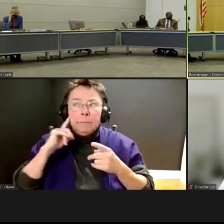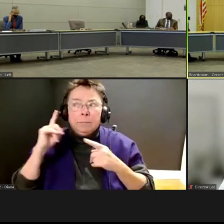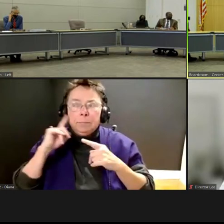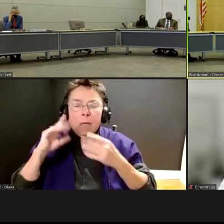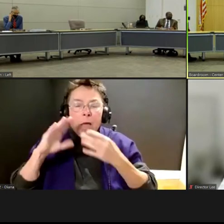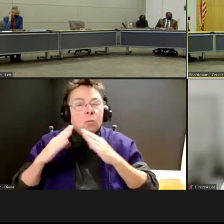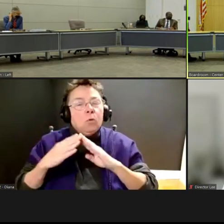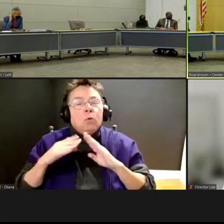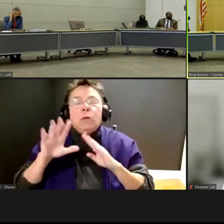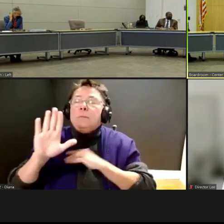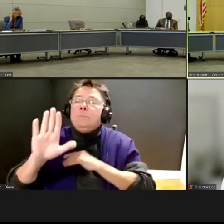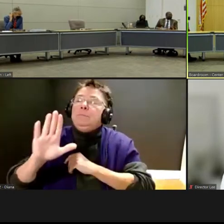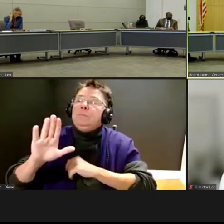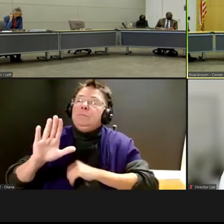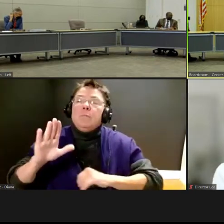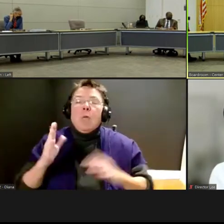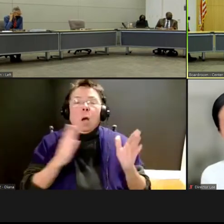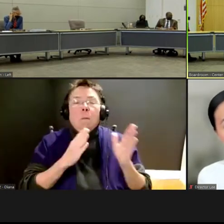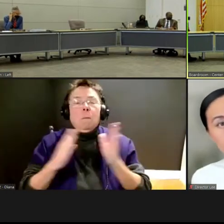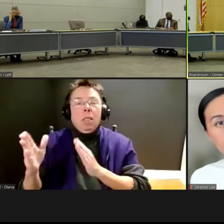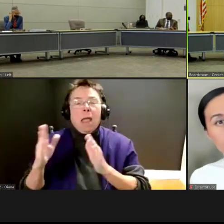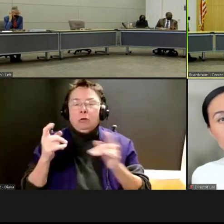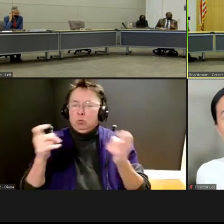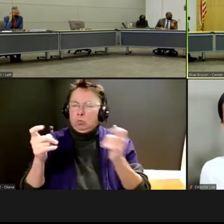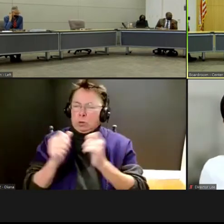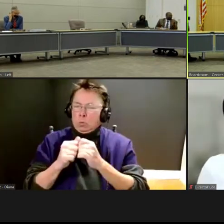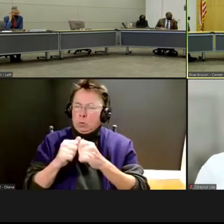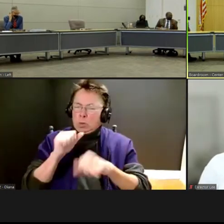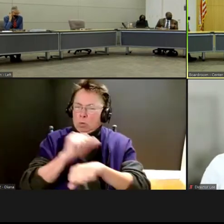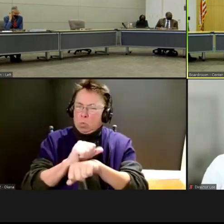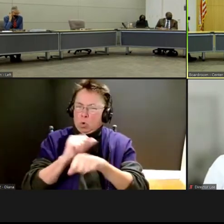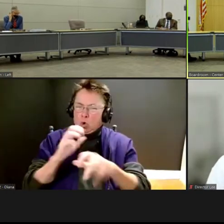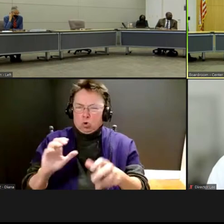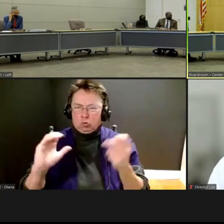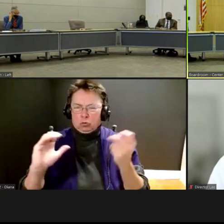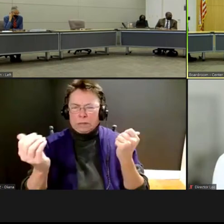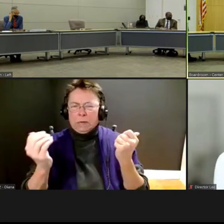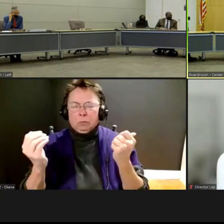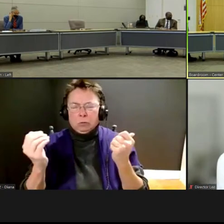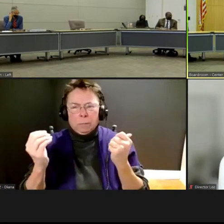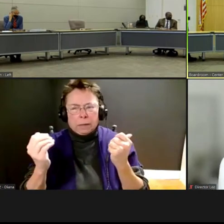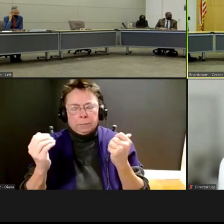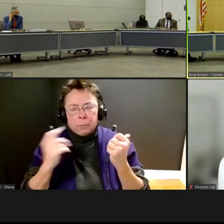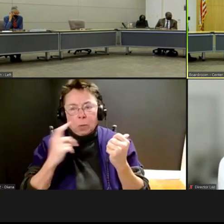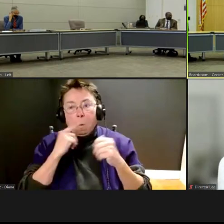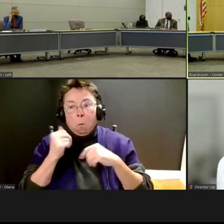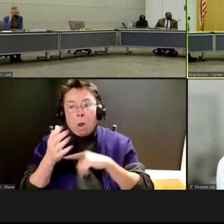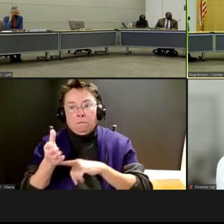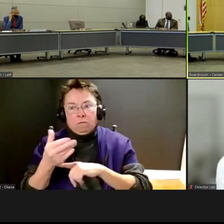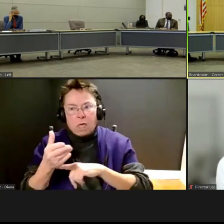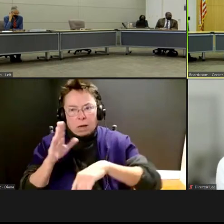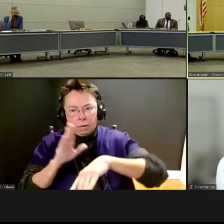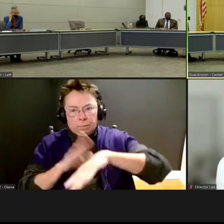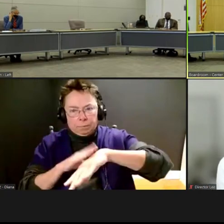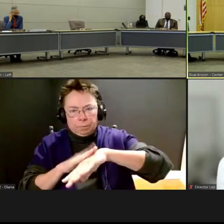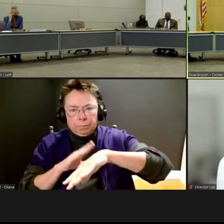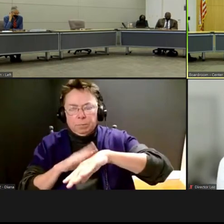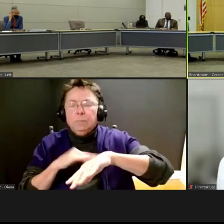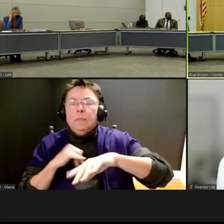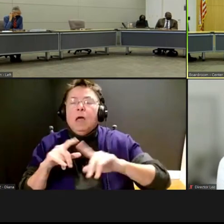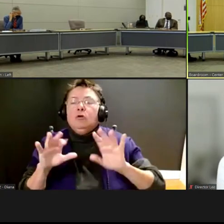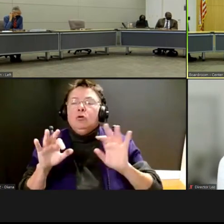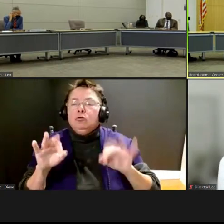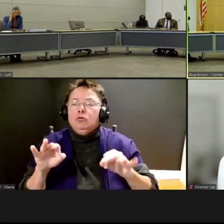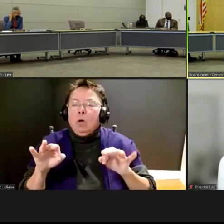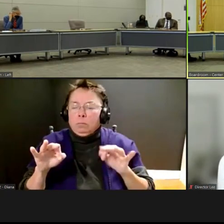to, I guess, deal with the workers, it seemed to be a red flag that's being raised. I think you had